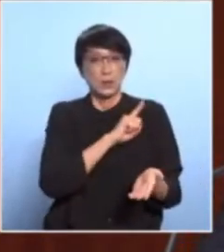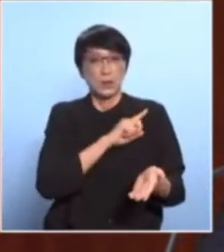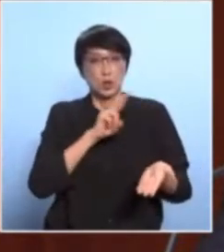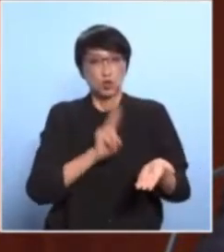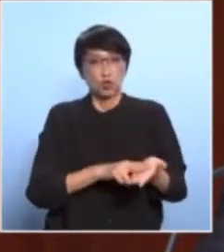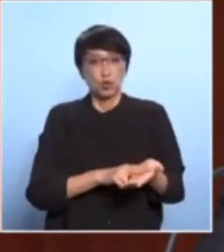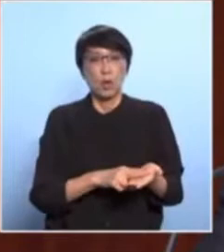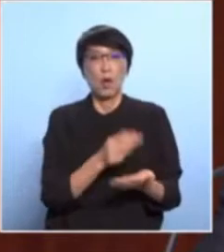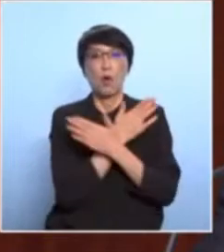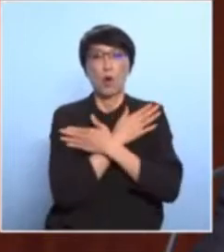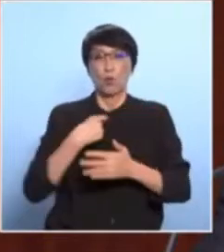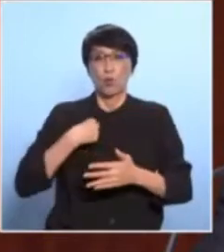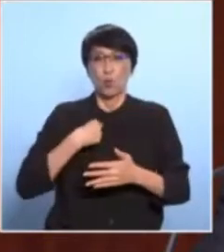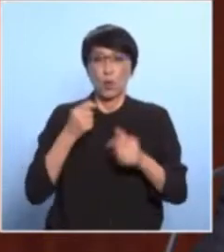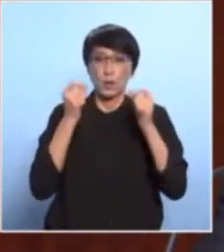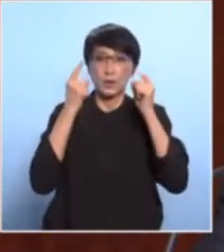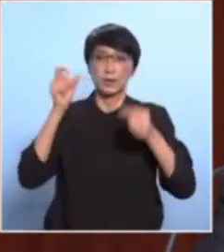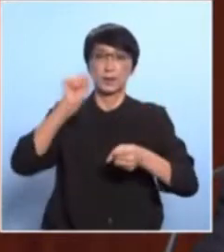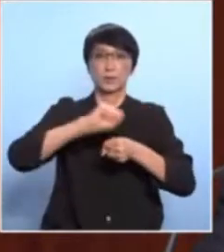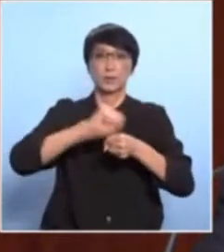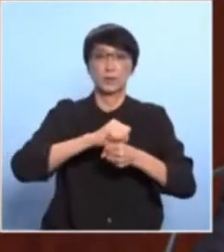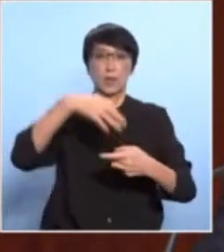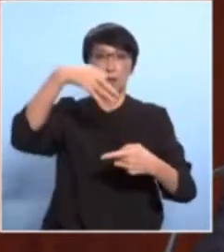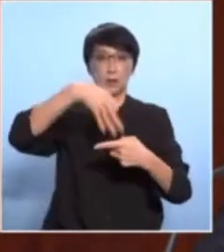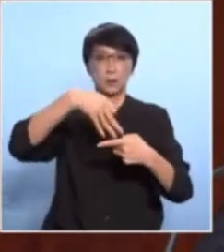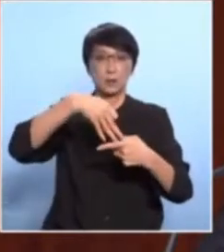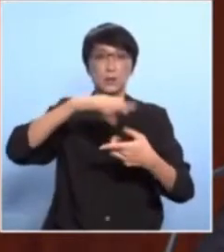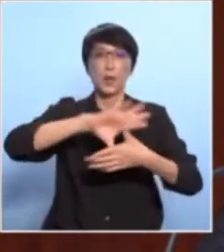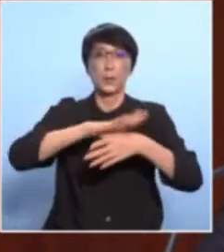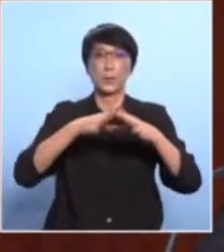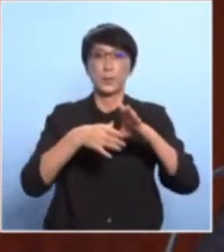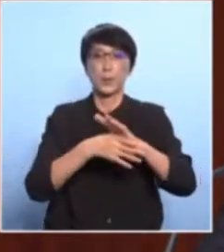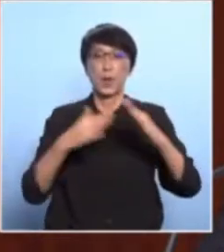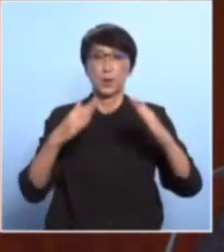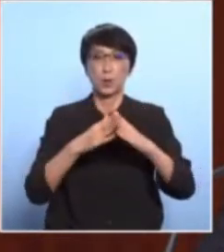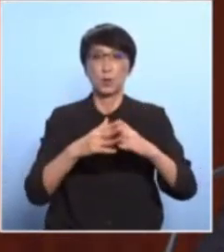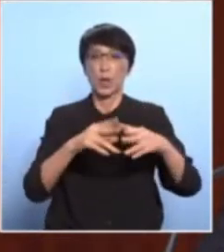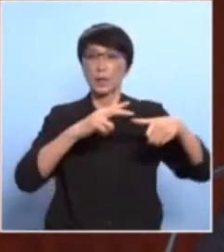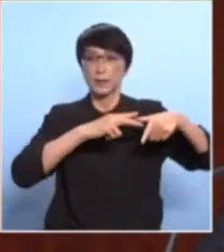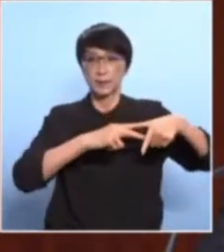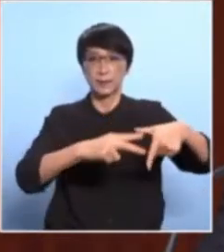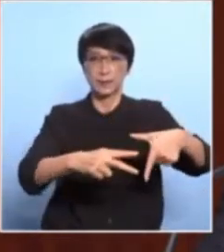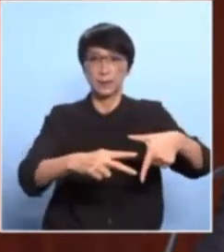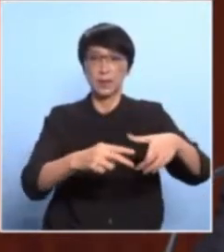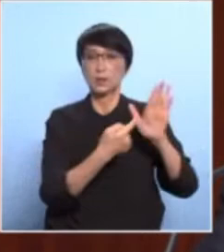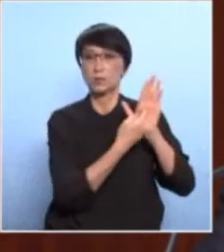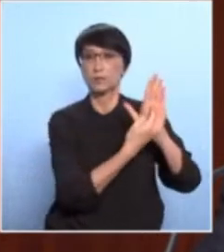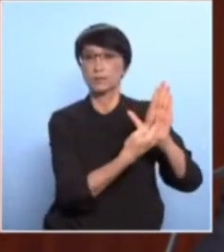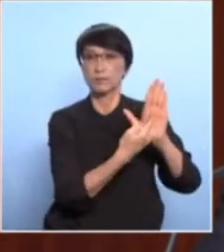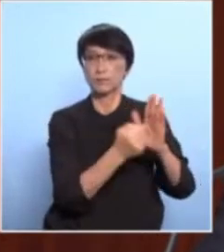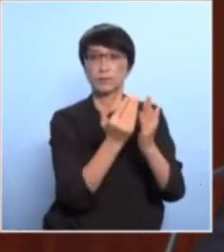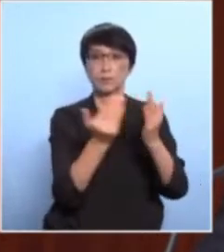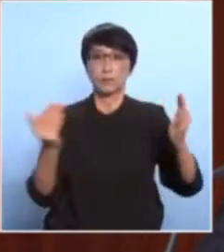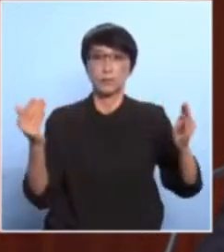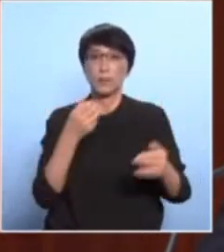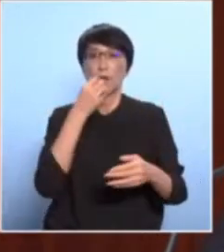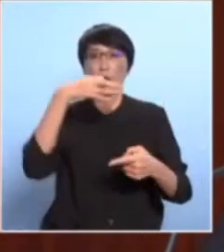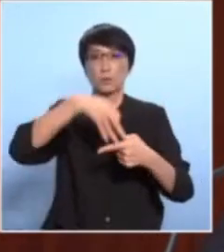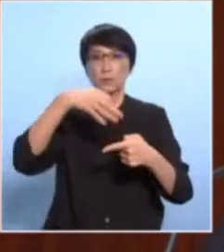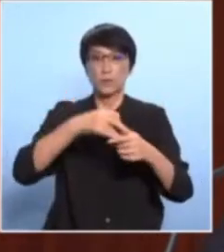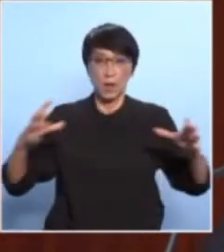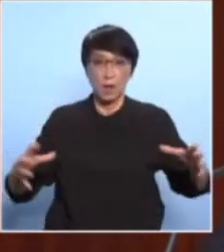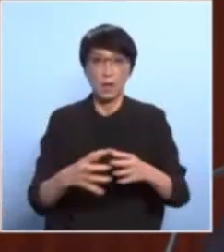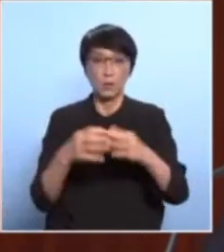national esteem and patriotism. We will also collaborate with the Shenzhen Municipal Cultural Bureau, Relics Bureau, to organize